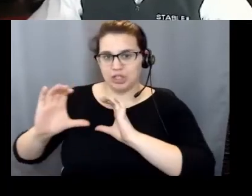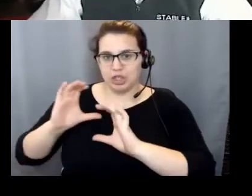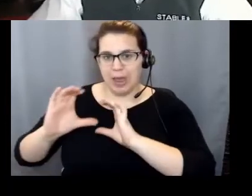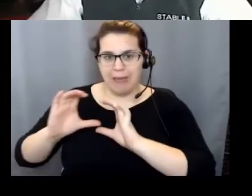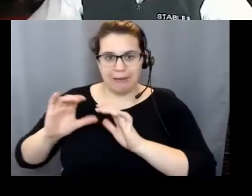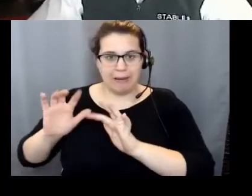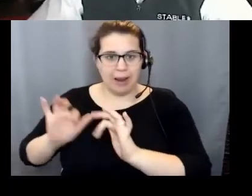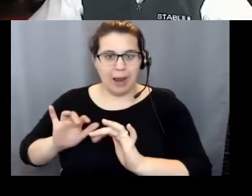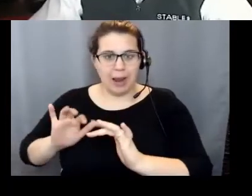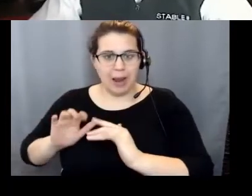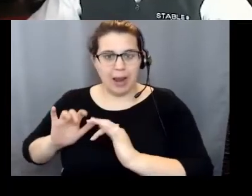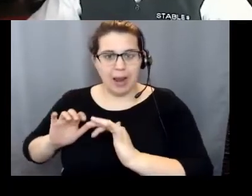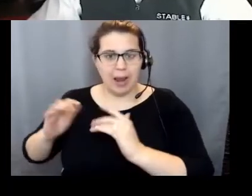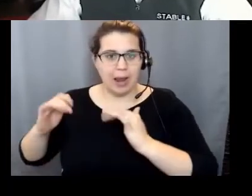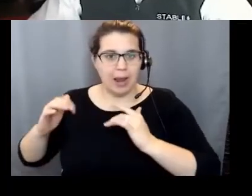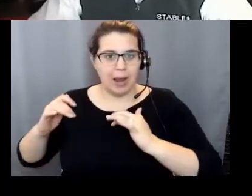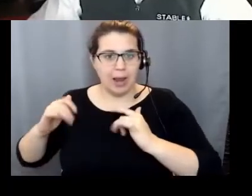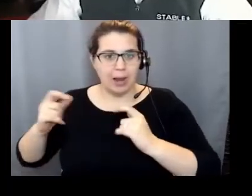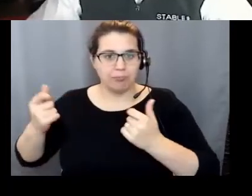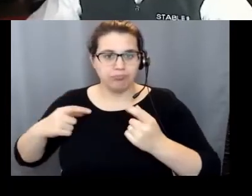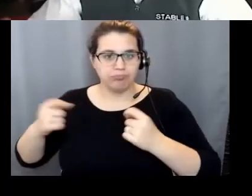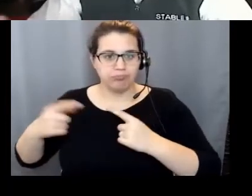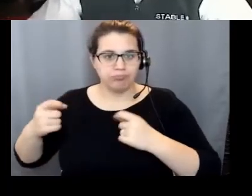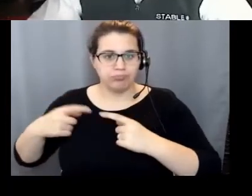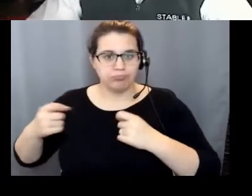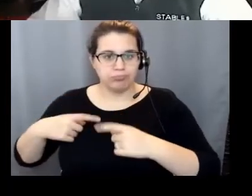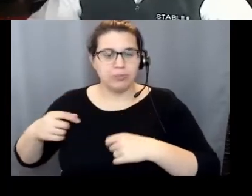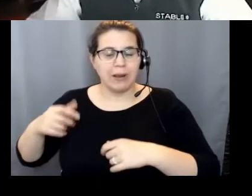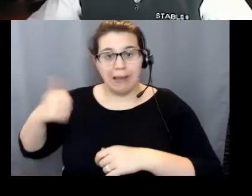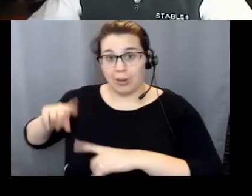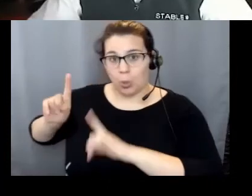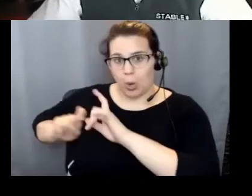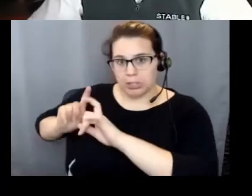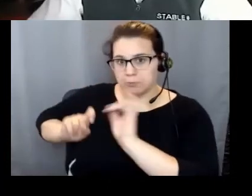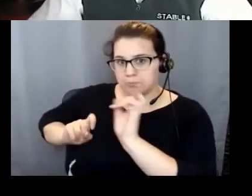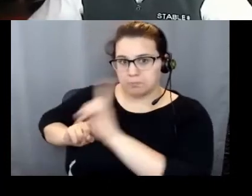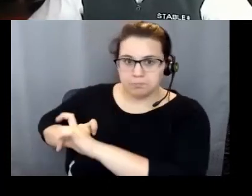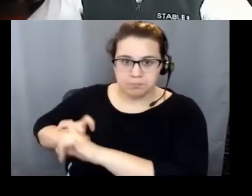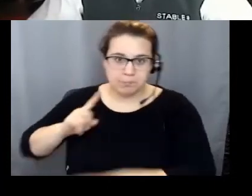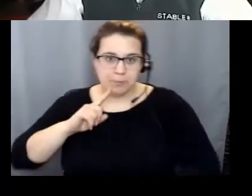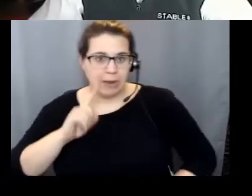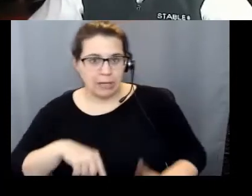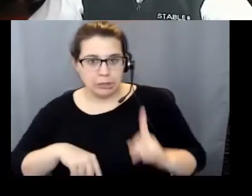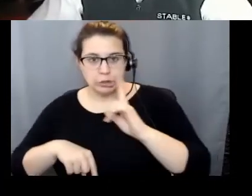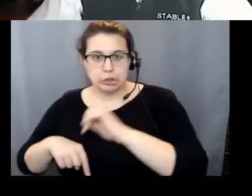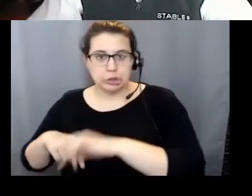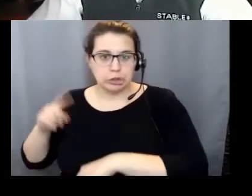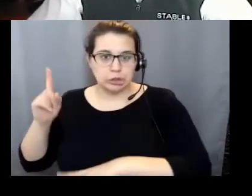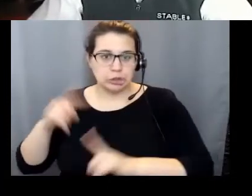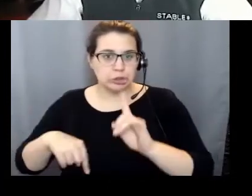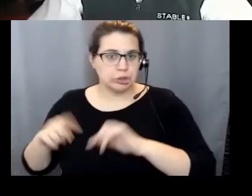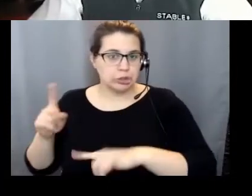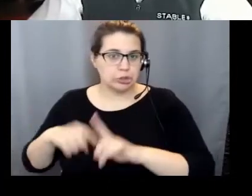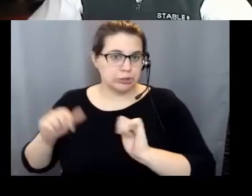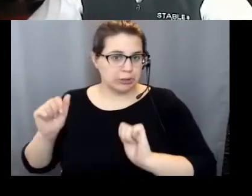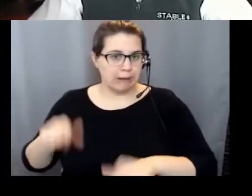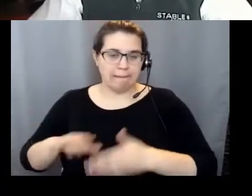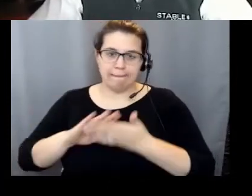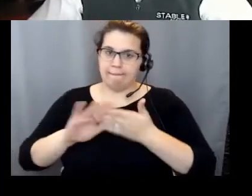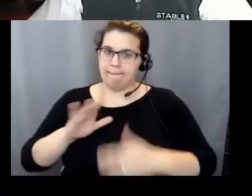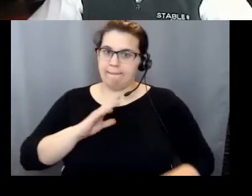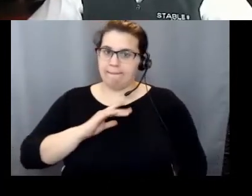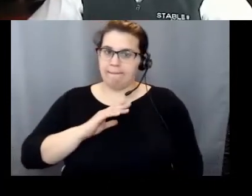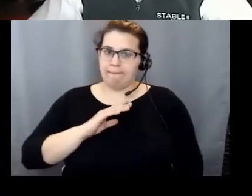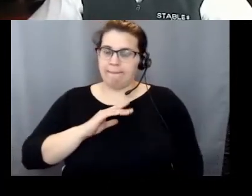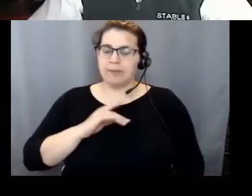service representative with questions you might have about the process in which you're going through. A really nice feature that we added